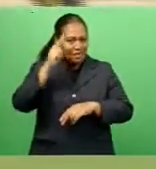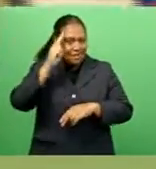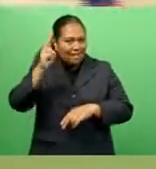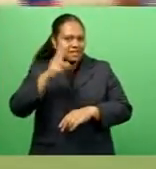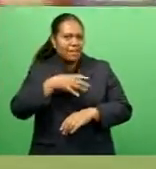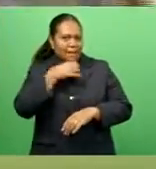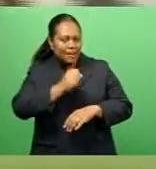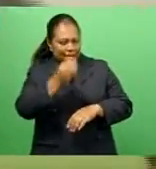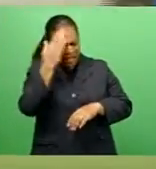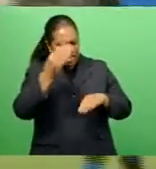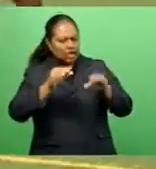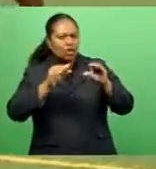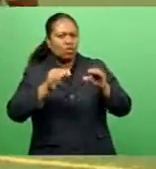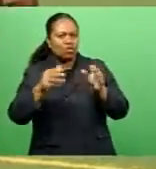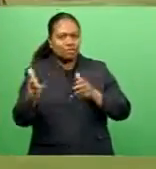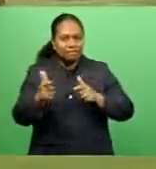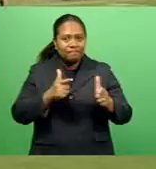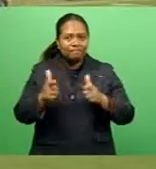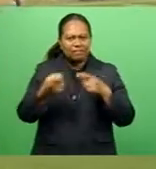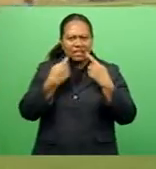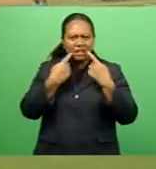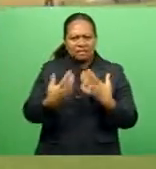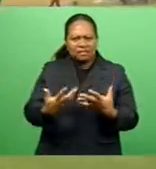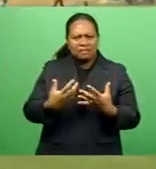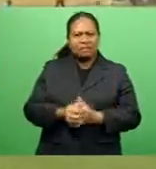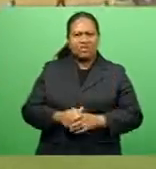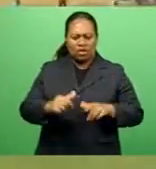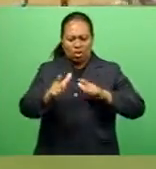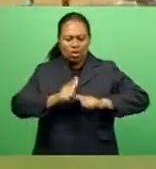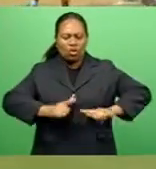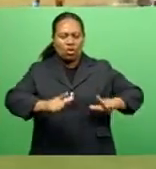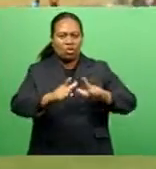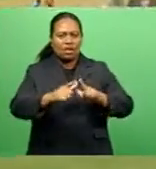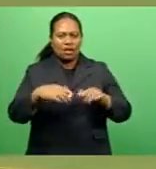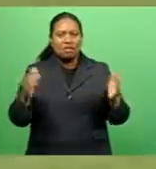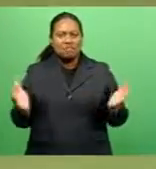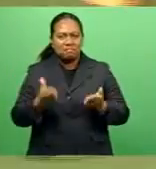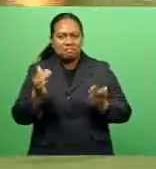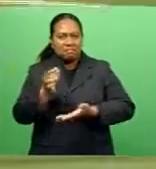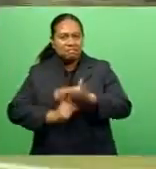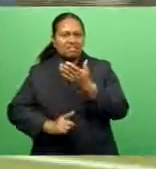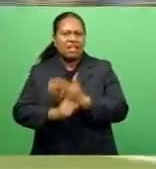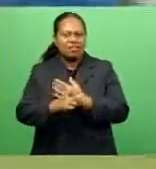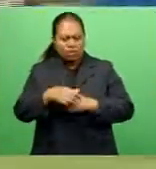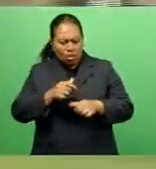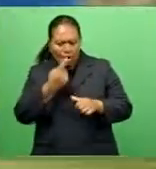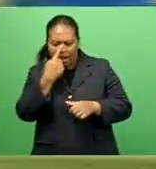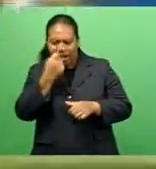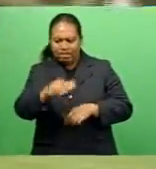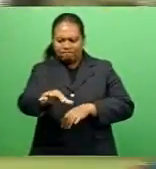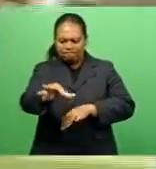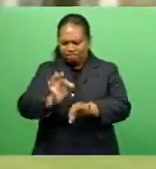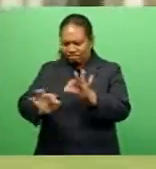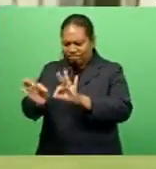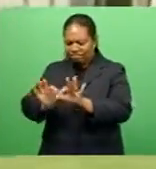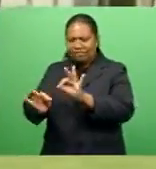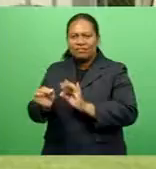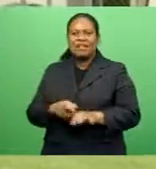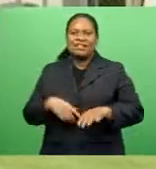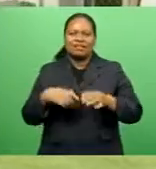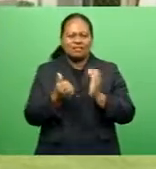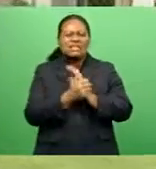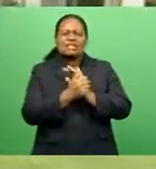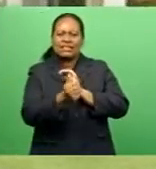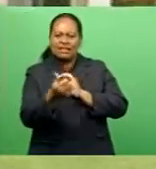coach Gareth Baber says with the ongoing local sevens tournament, he is lucky to select from a pool of young and talented